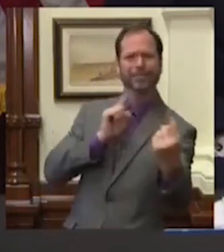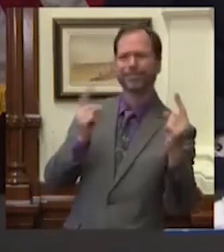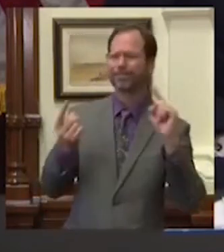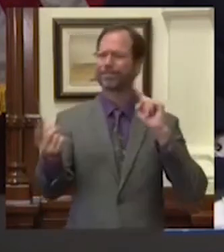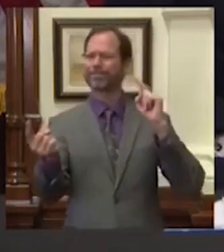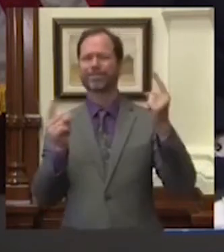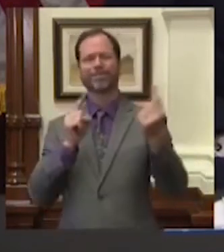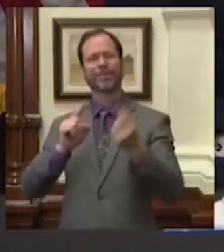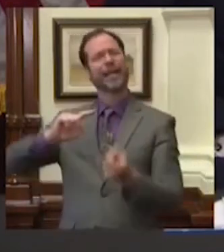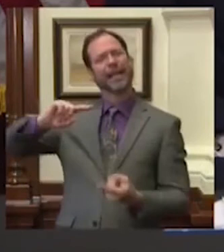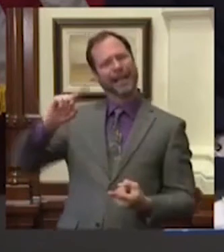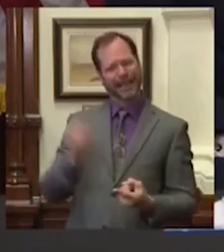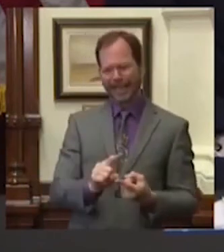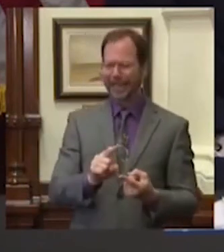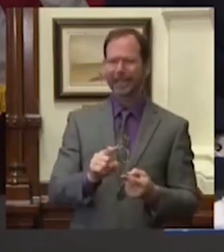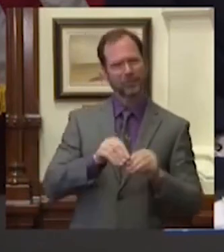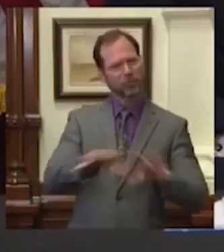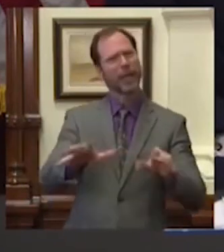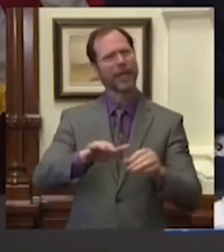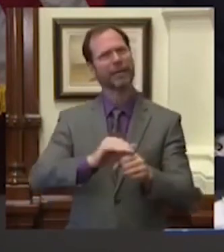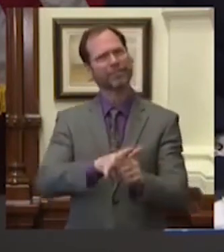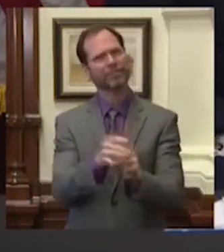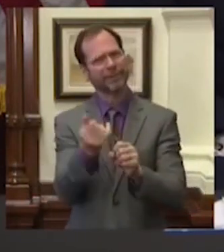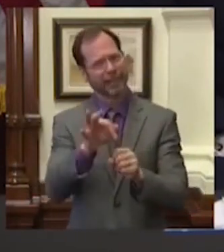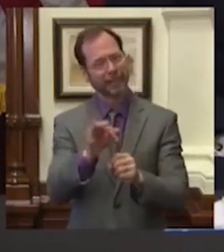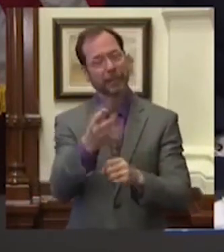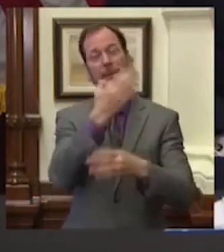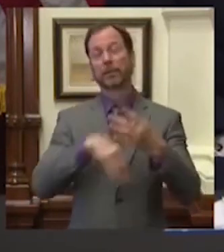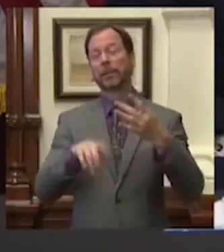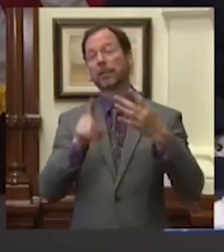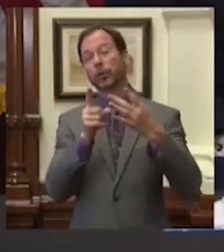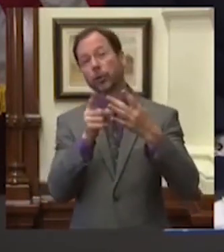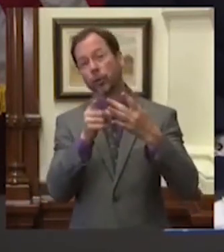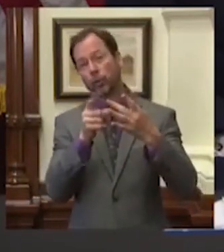spread of COVID-19. 2,